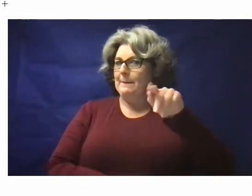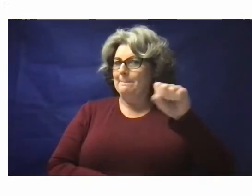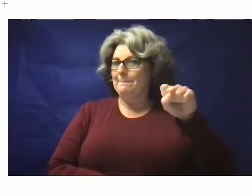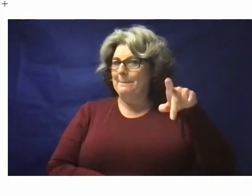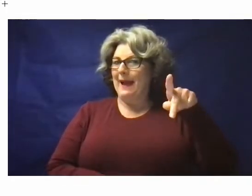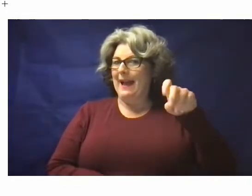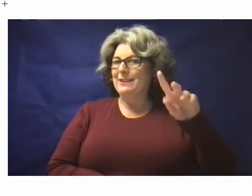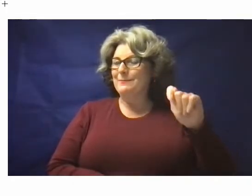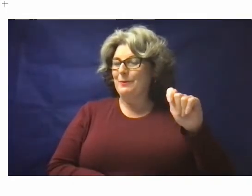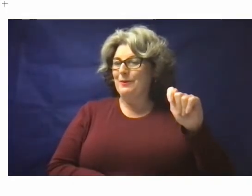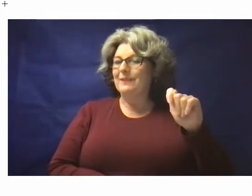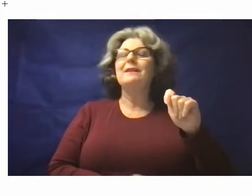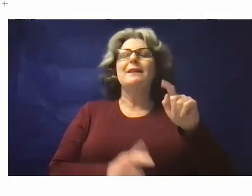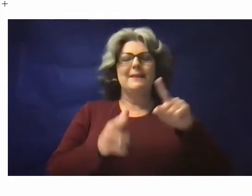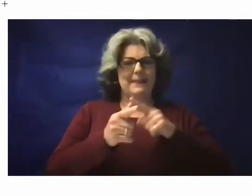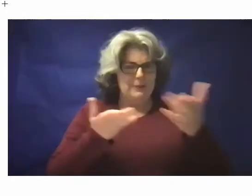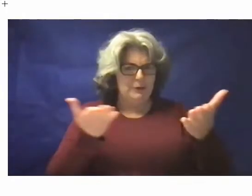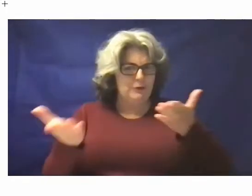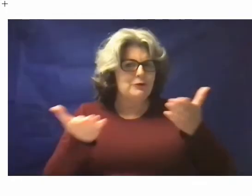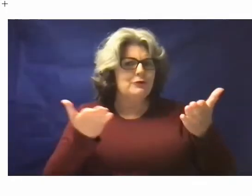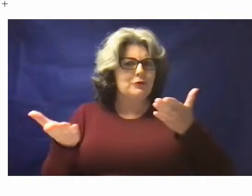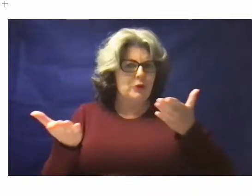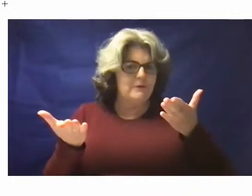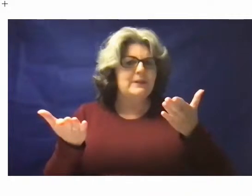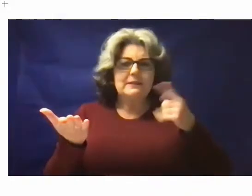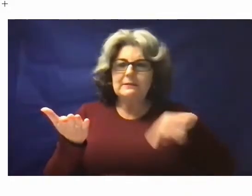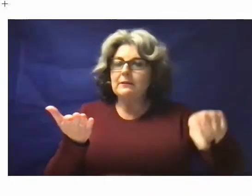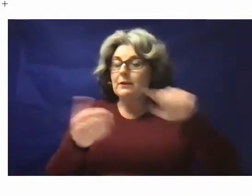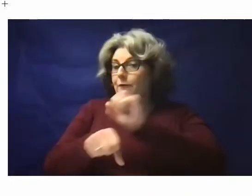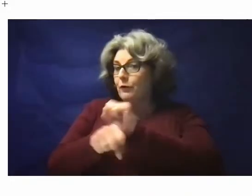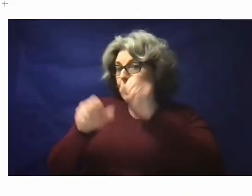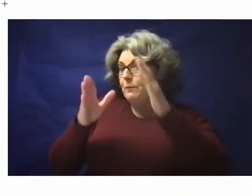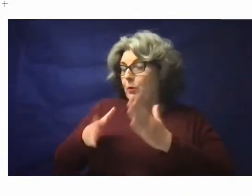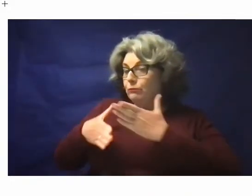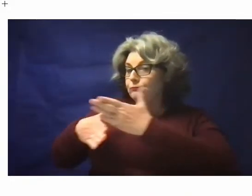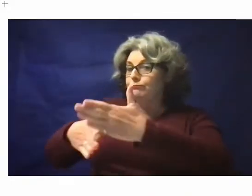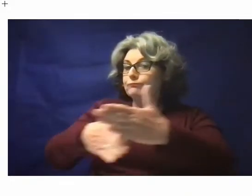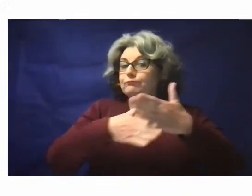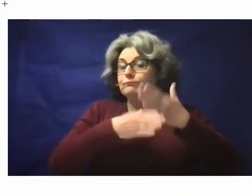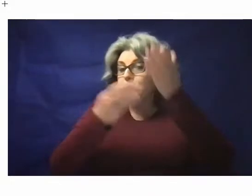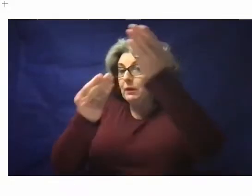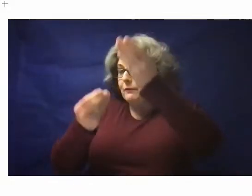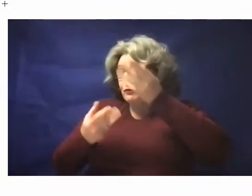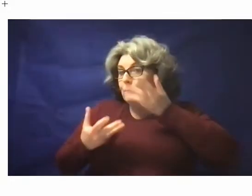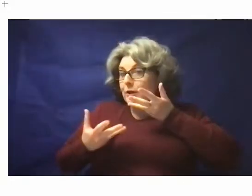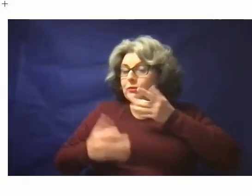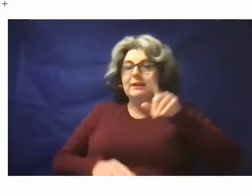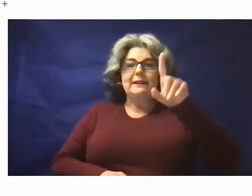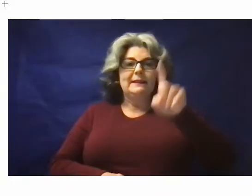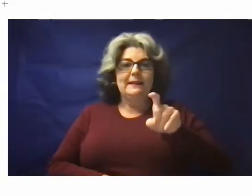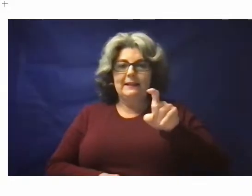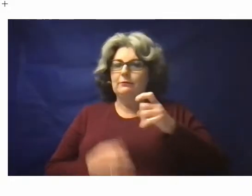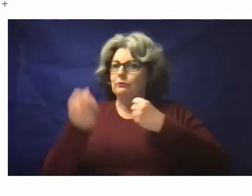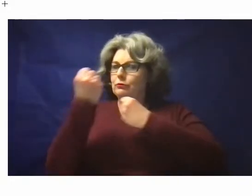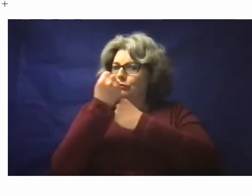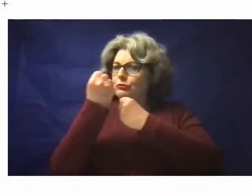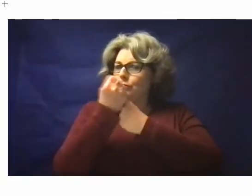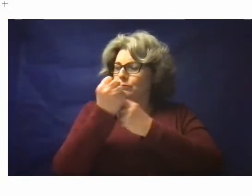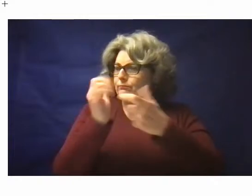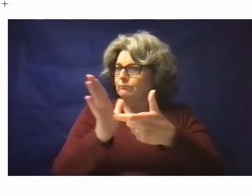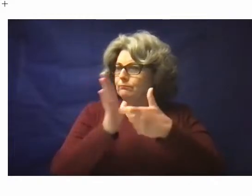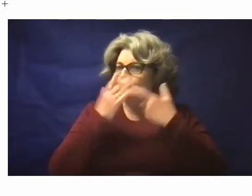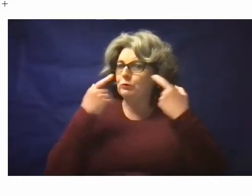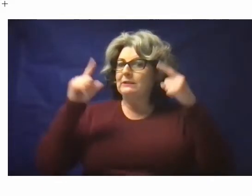is a tool for the public service employees to share information needed to get the support measures required to